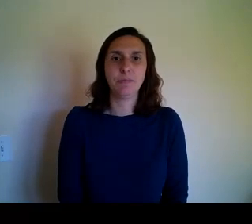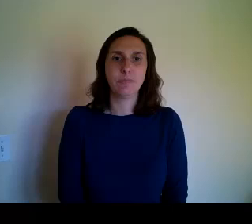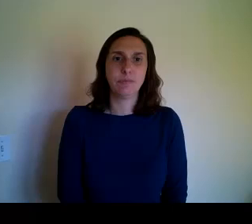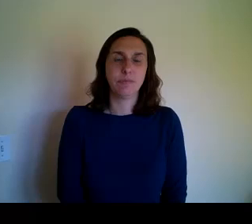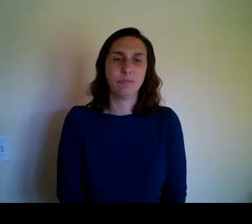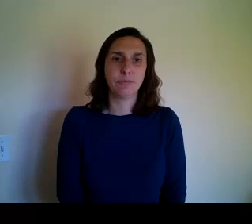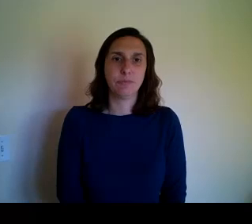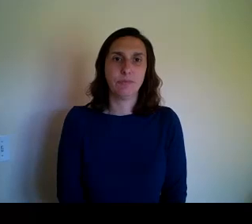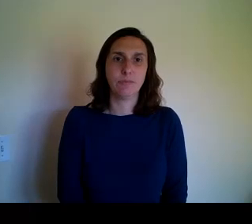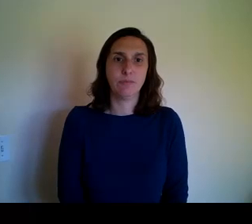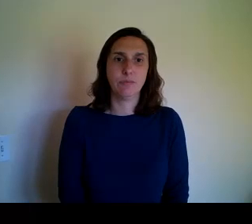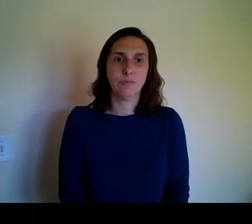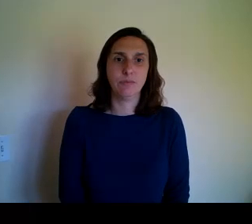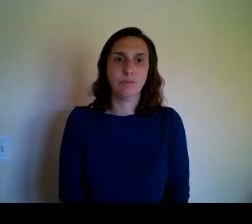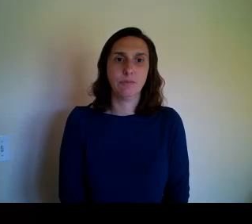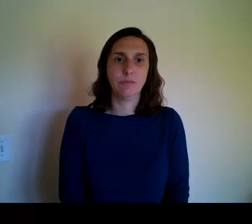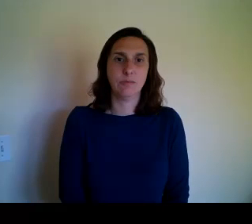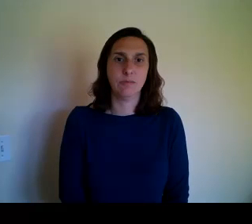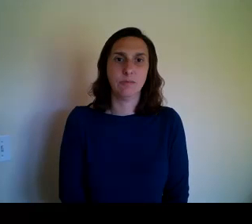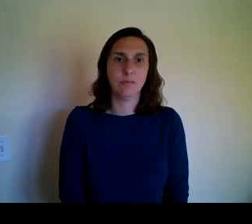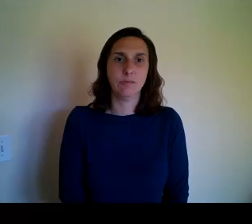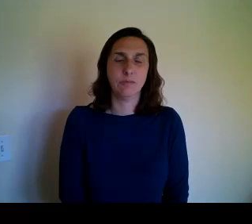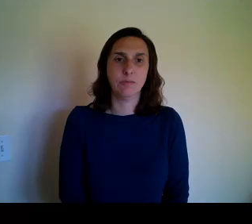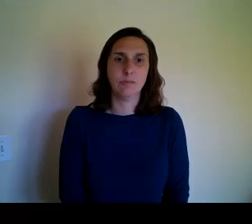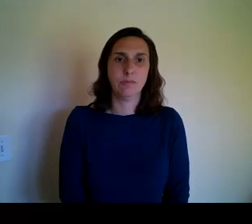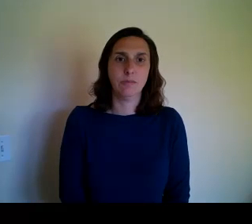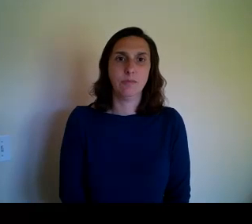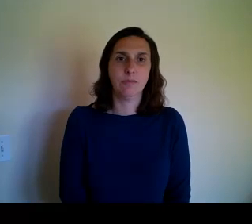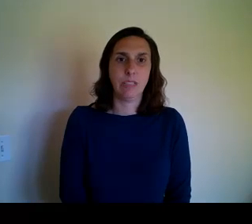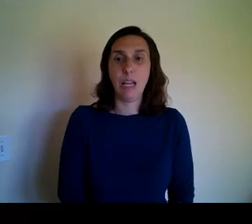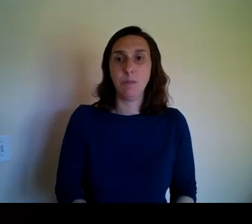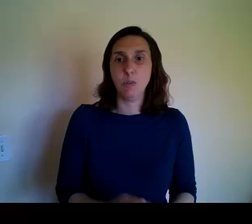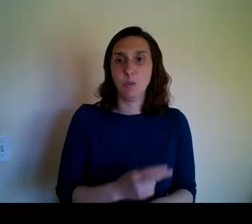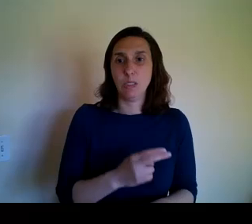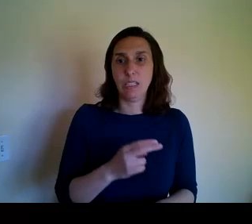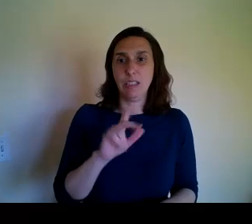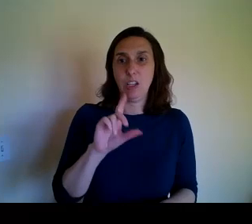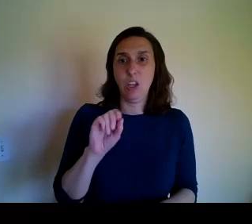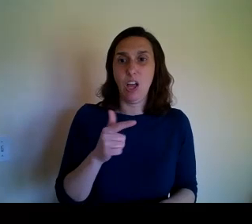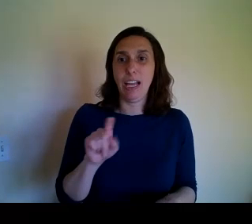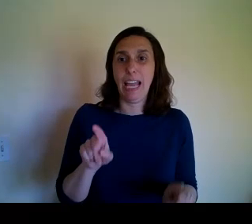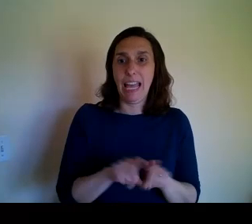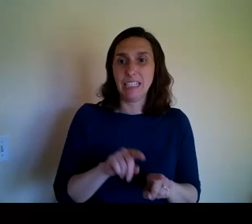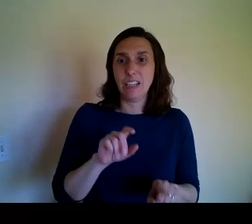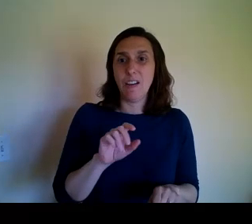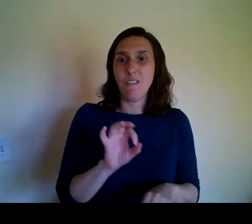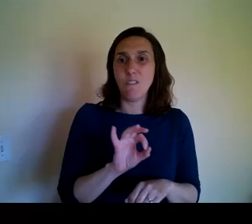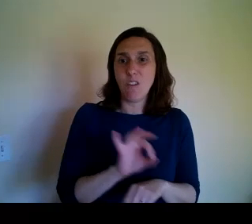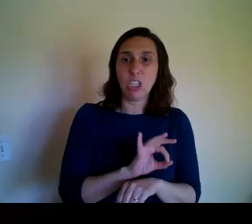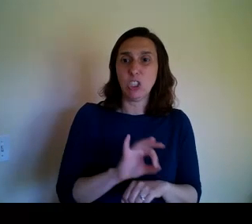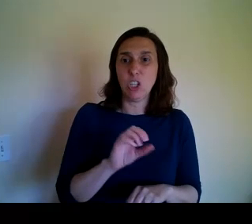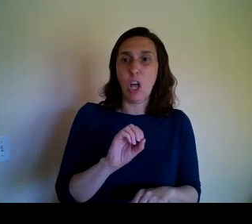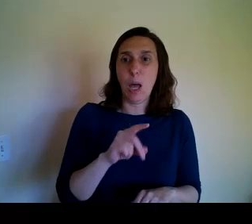So I'm now using my logarithm as a function, a functional operator, and I'm exploiting its